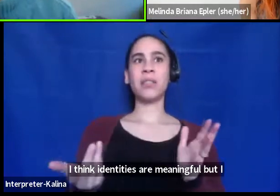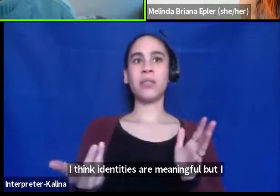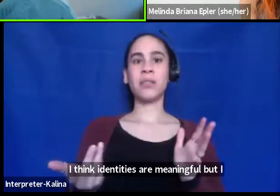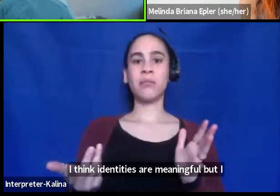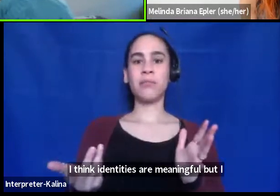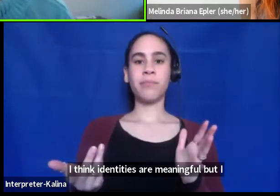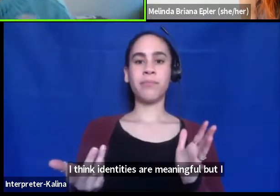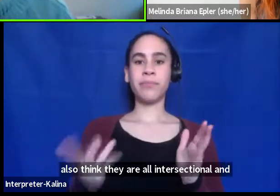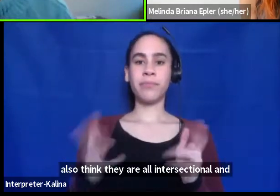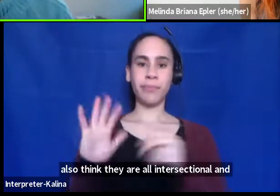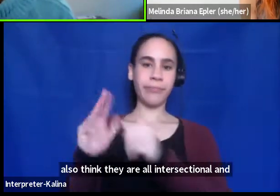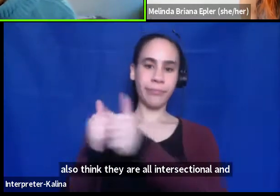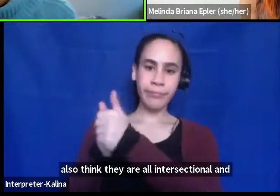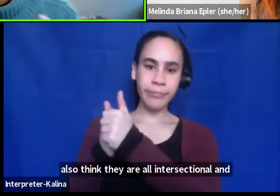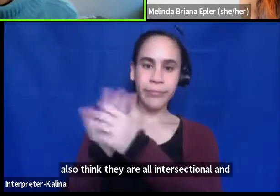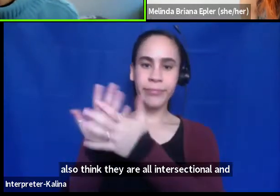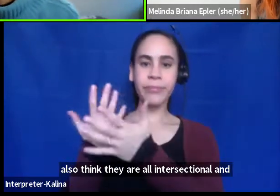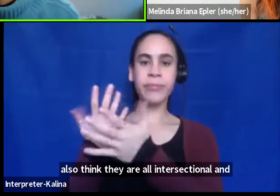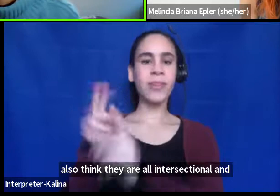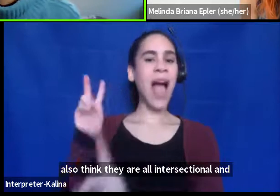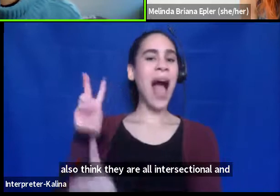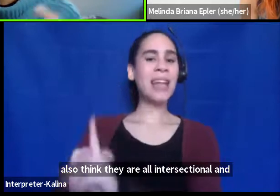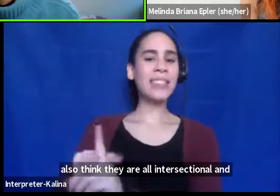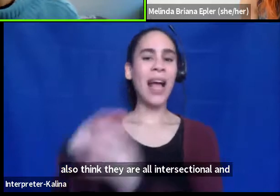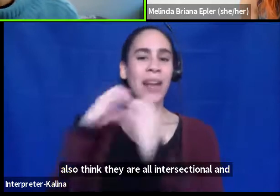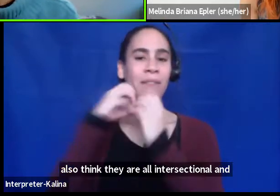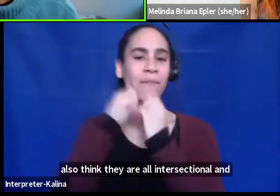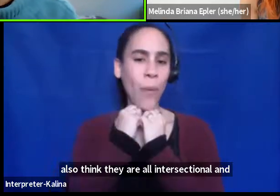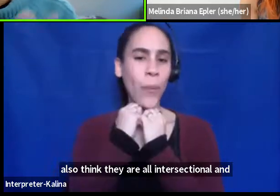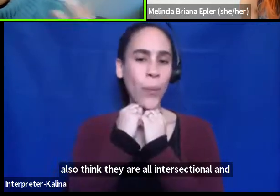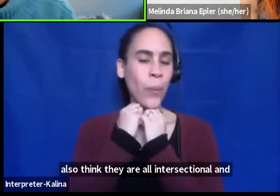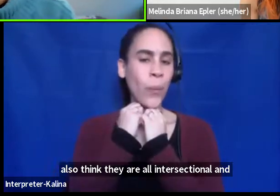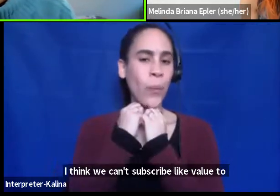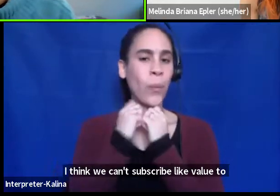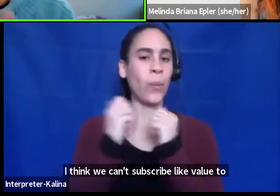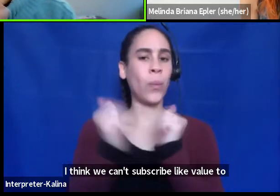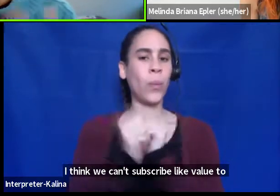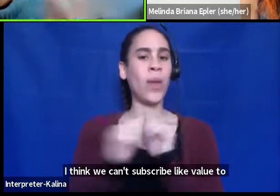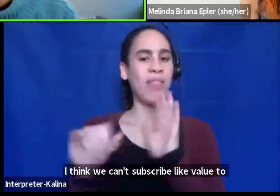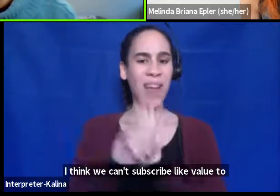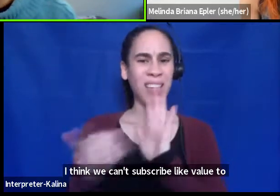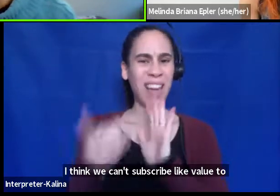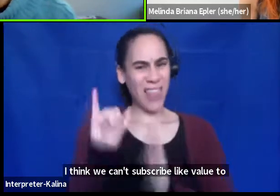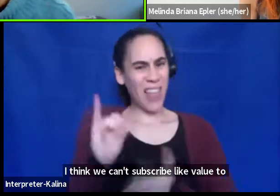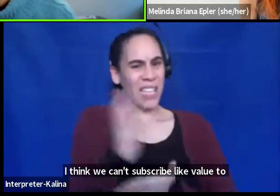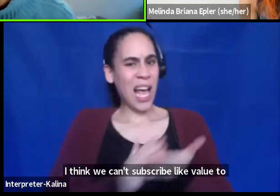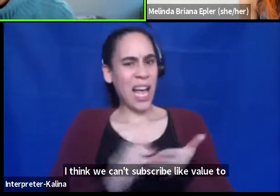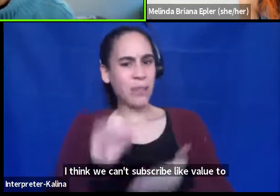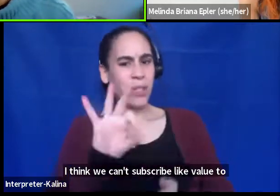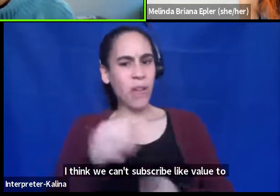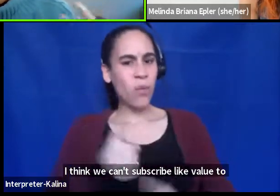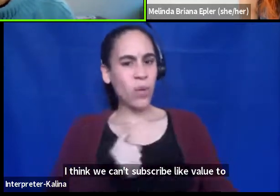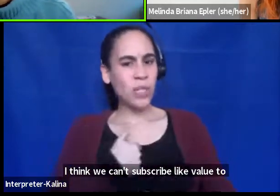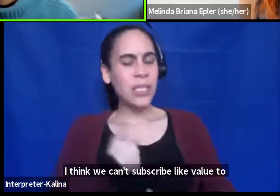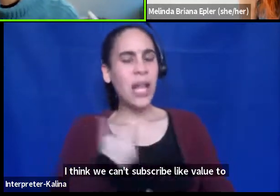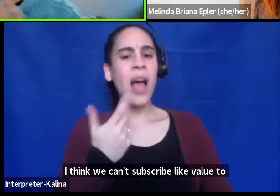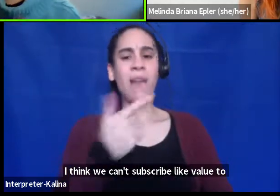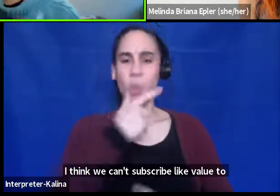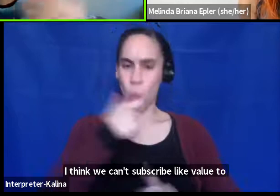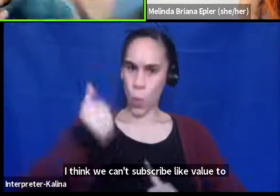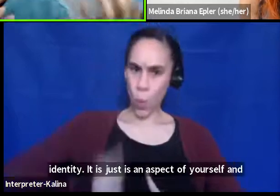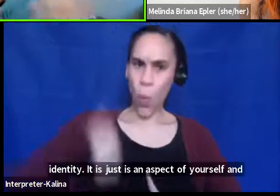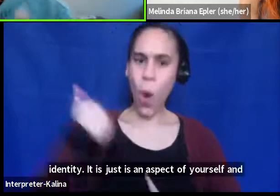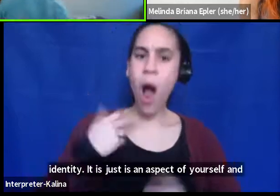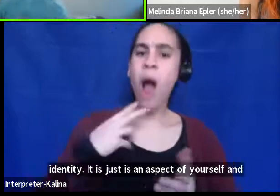subscribe like value to identity. It just is an aspect of yourself, and it's an important aspect of who you are, but it doesn't make you